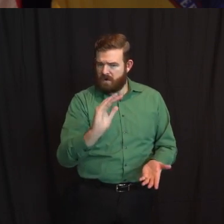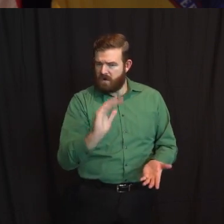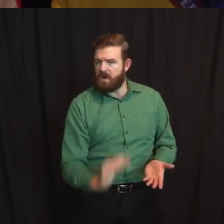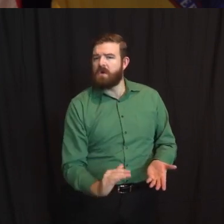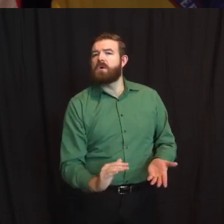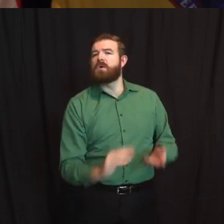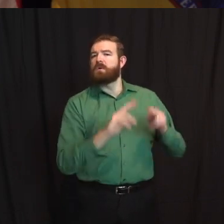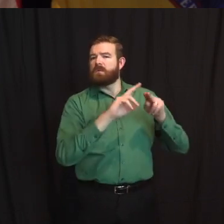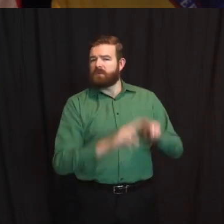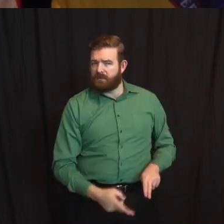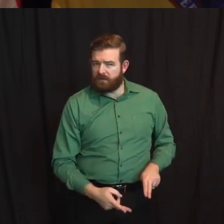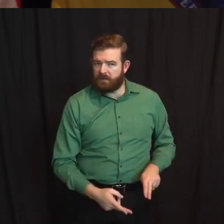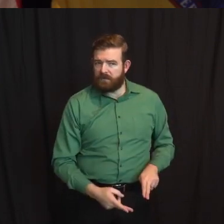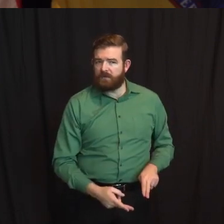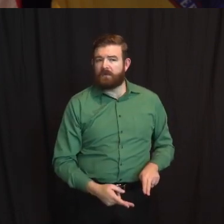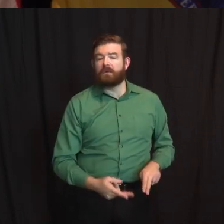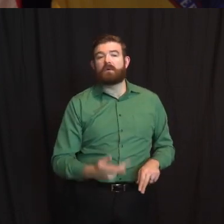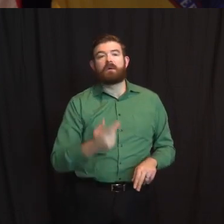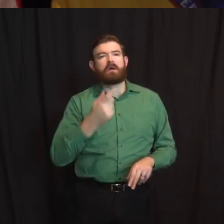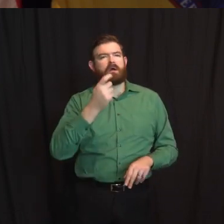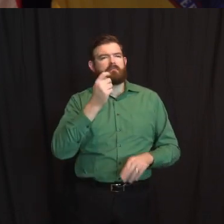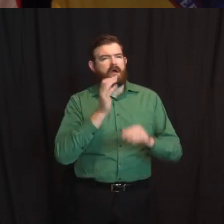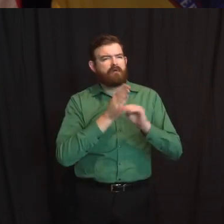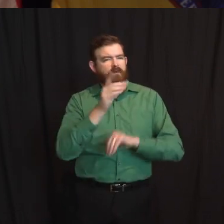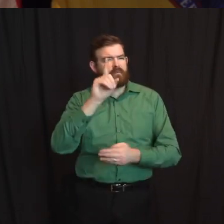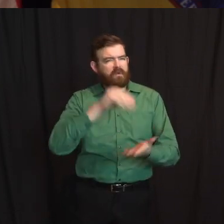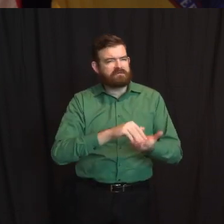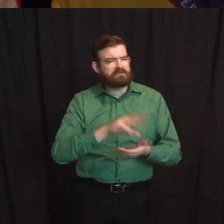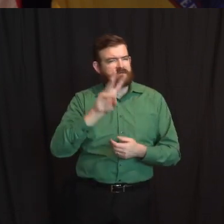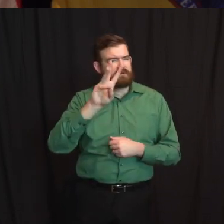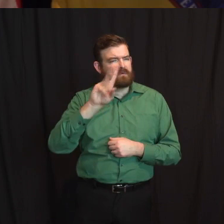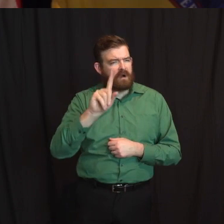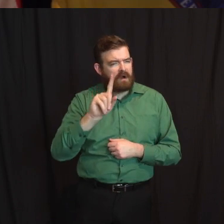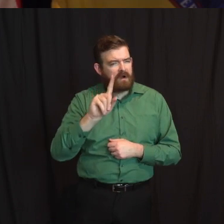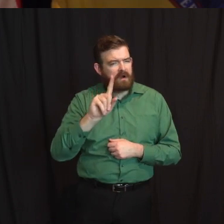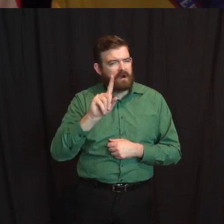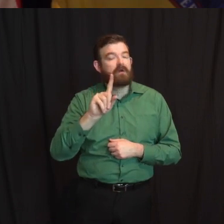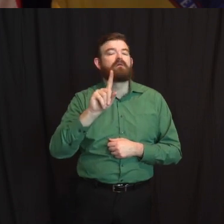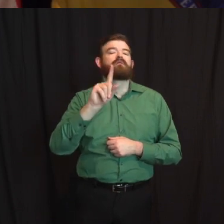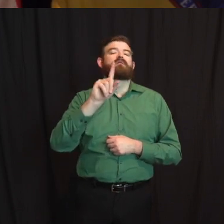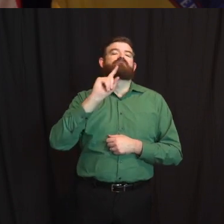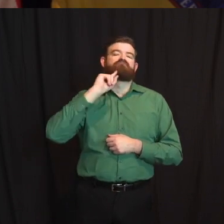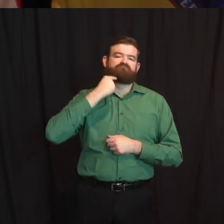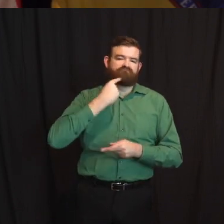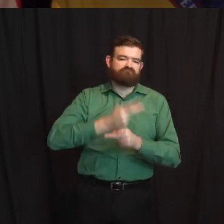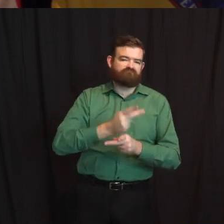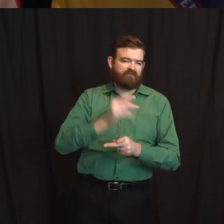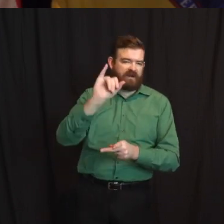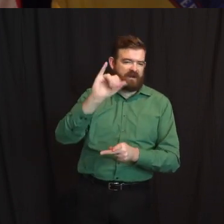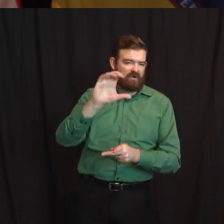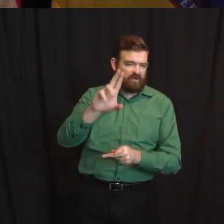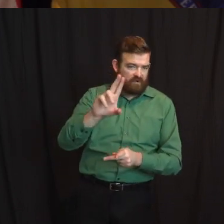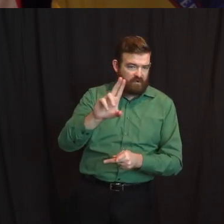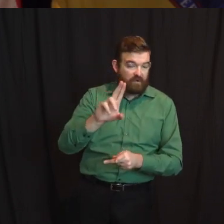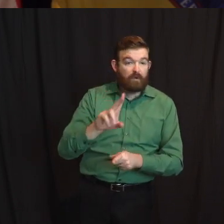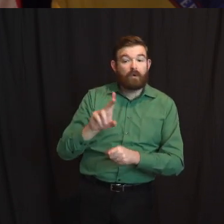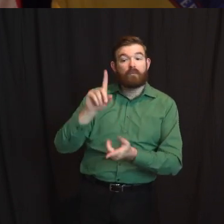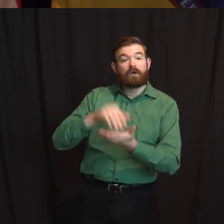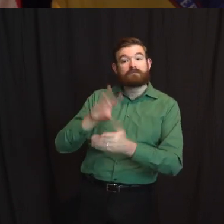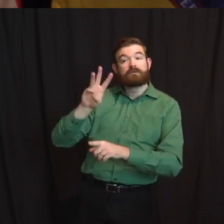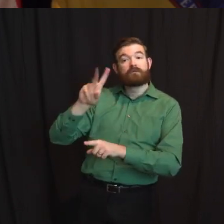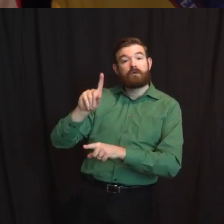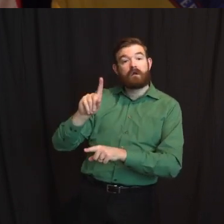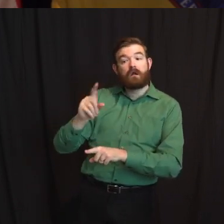over 1,061, are in critical care. However, of that number, 80% of